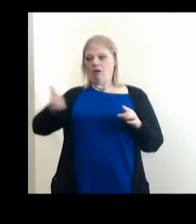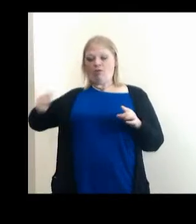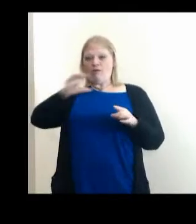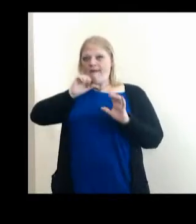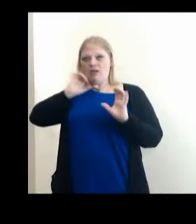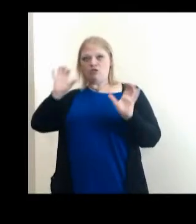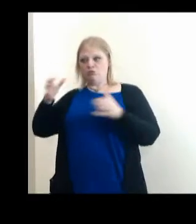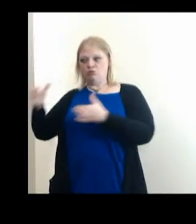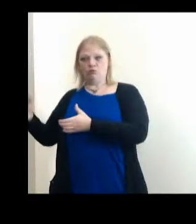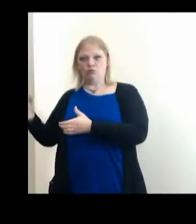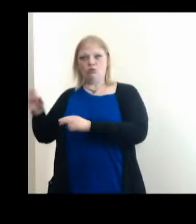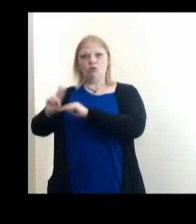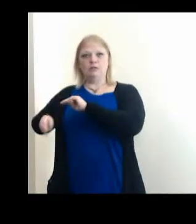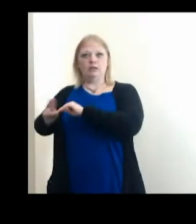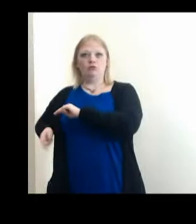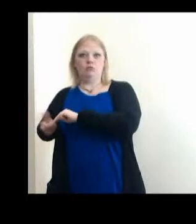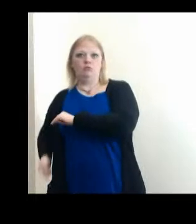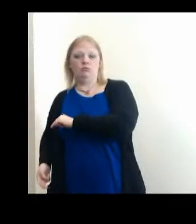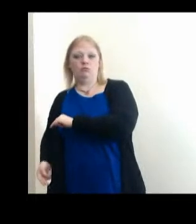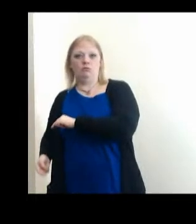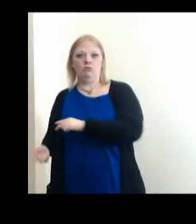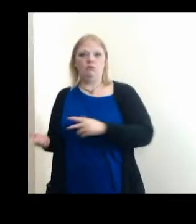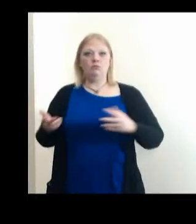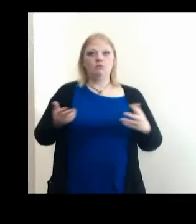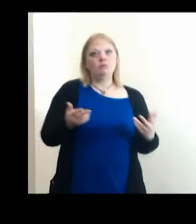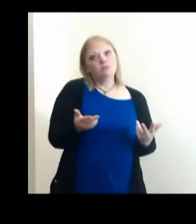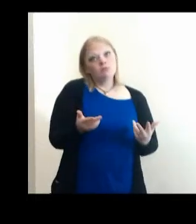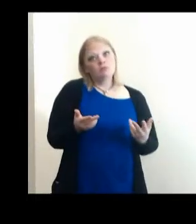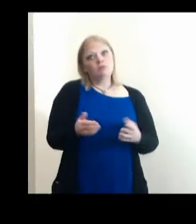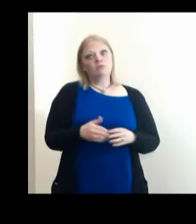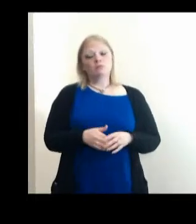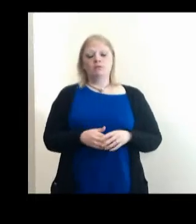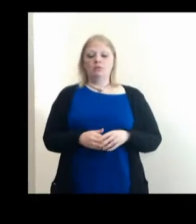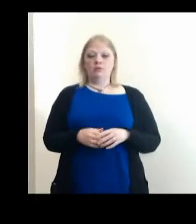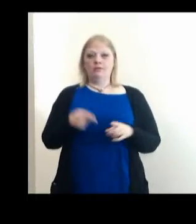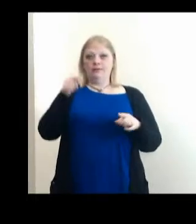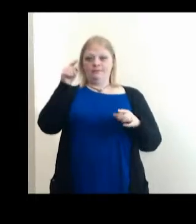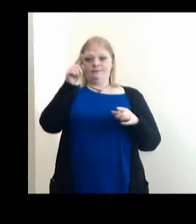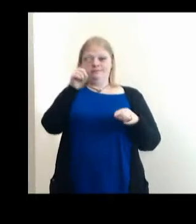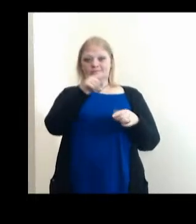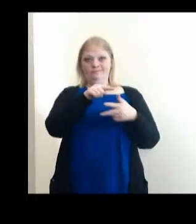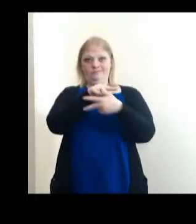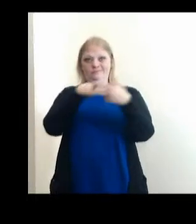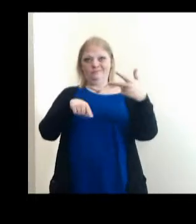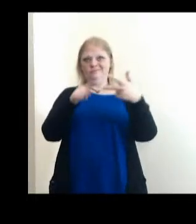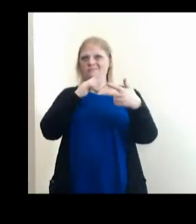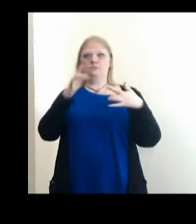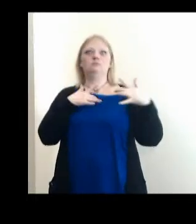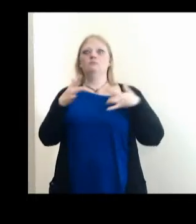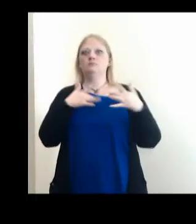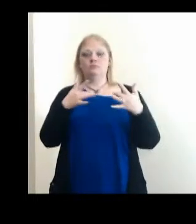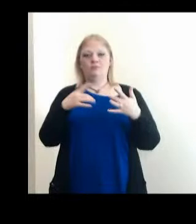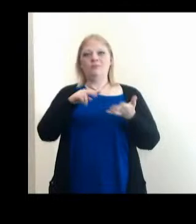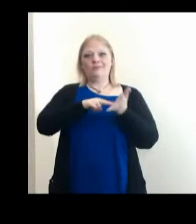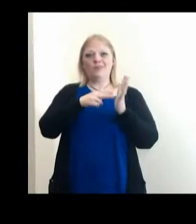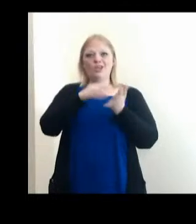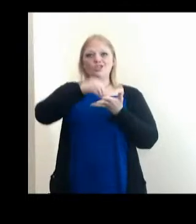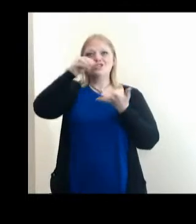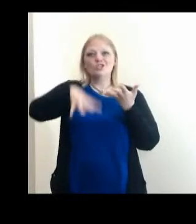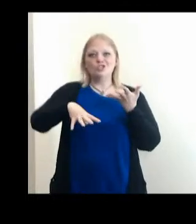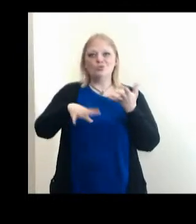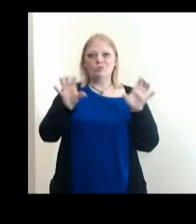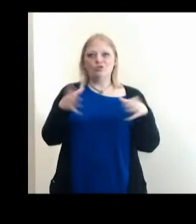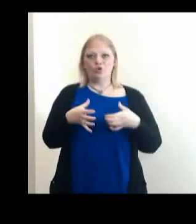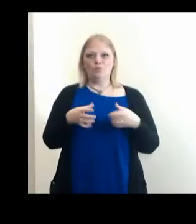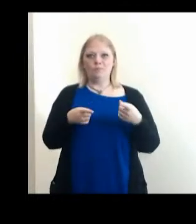category had a decrease. So this is concerning because it's showing us that the student age population is one that's still